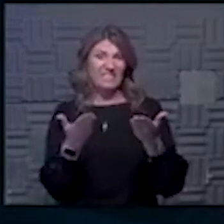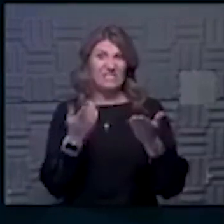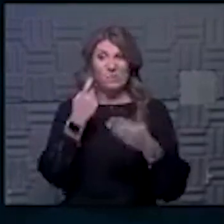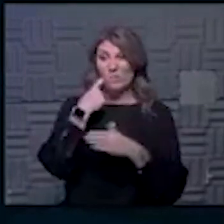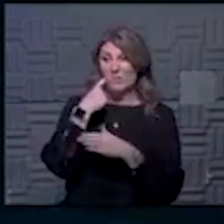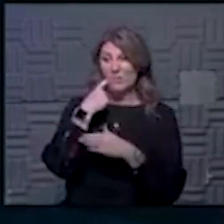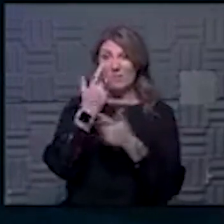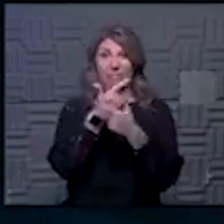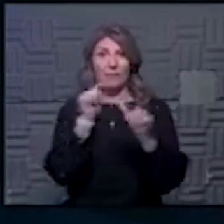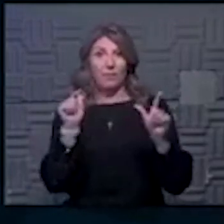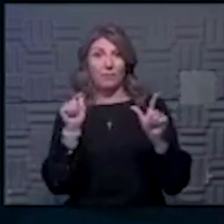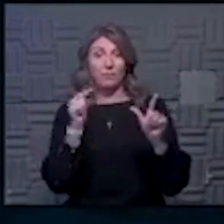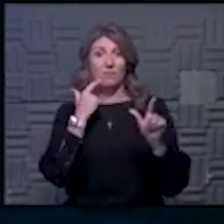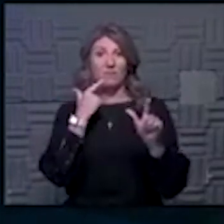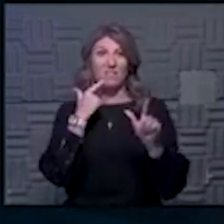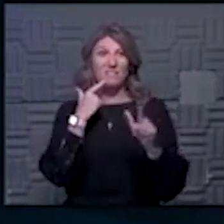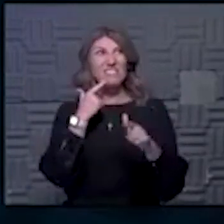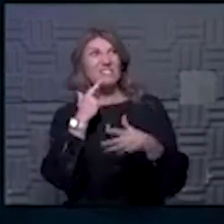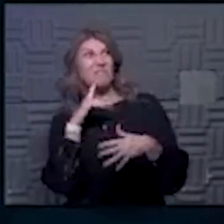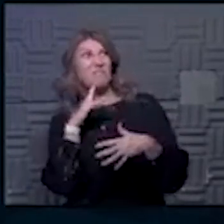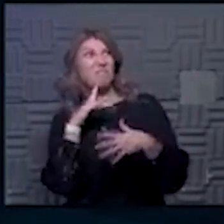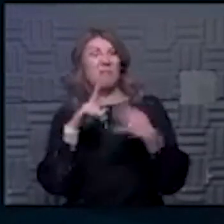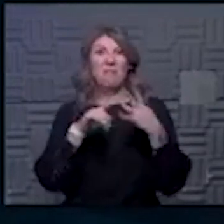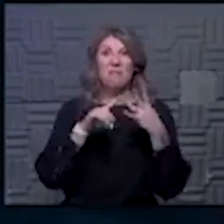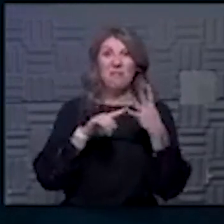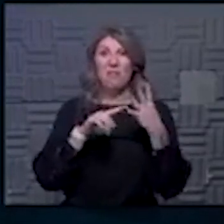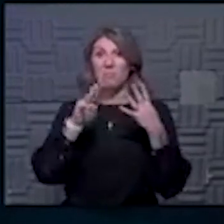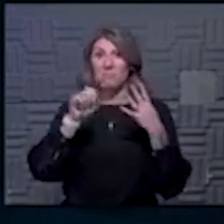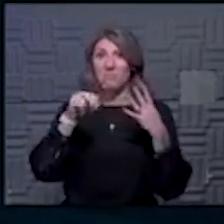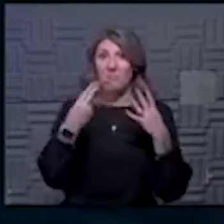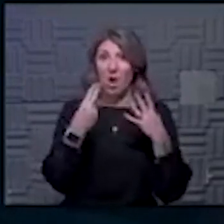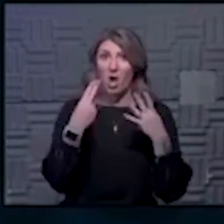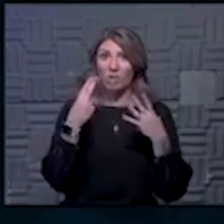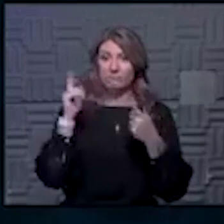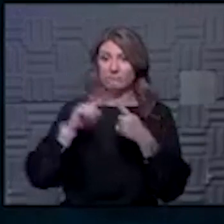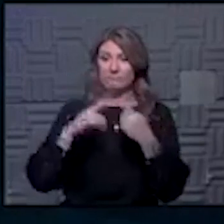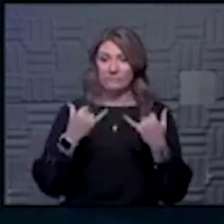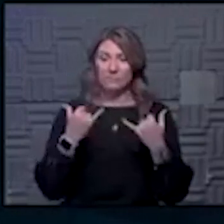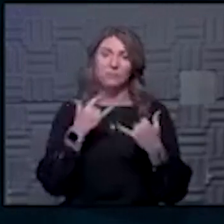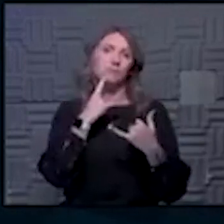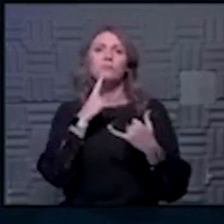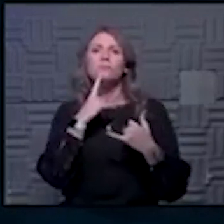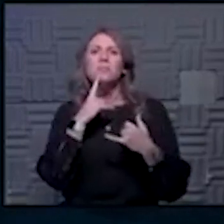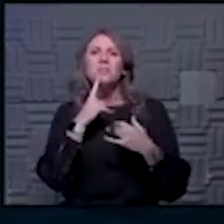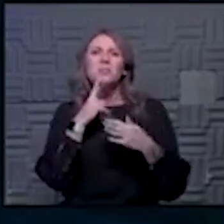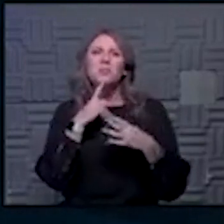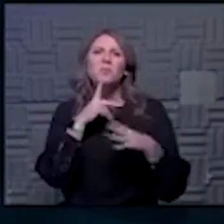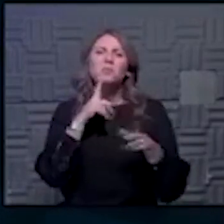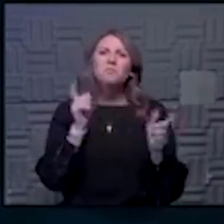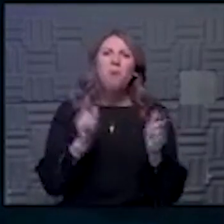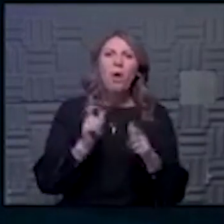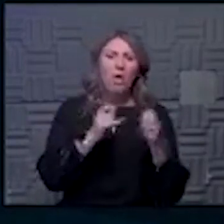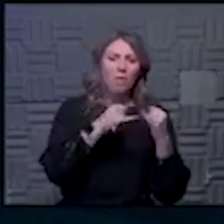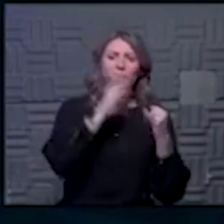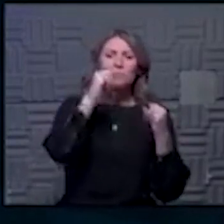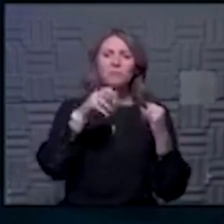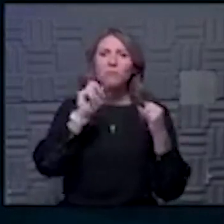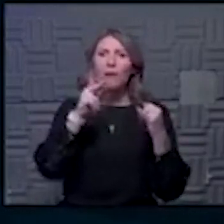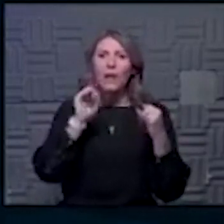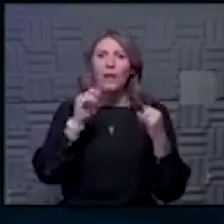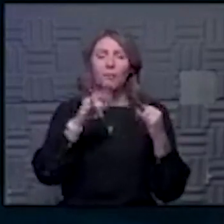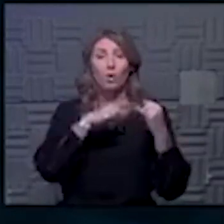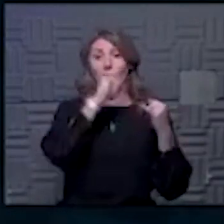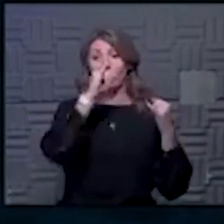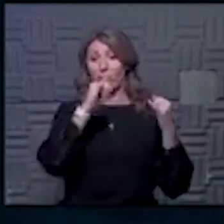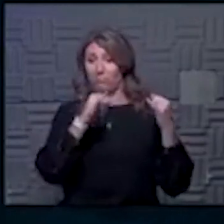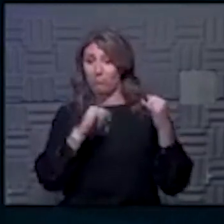since late March. We see a small spike in around April, then it came down. In fact, there were